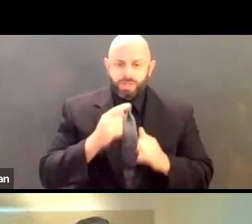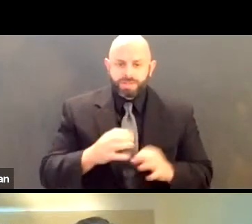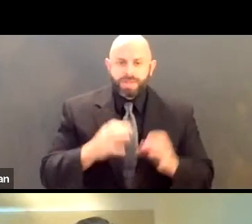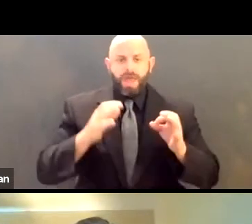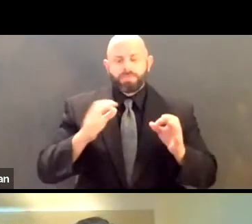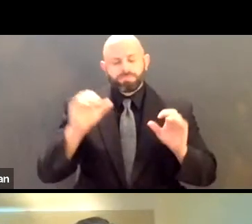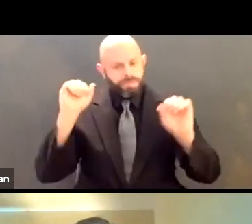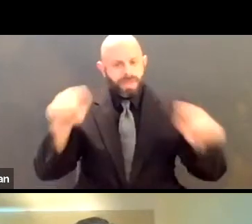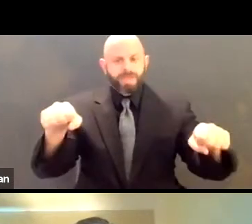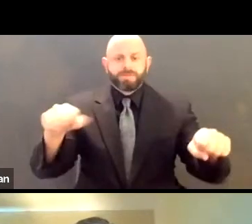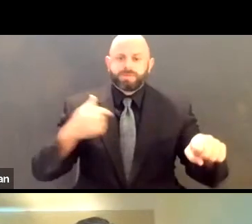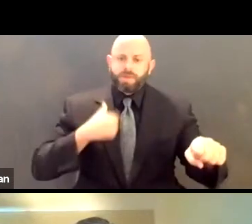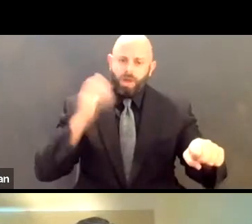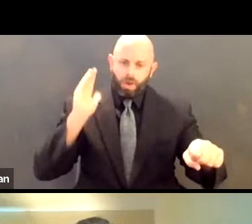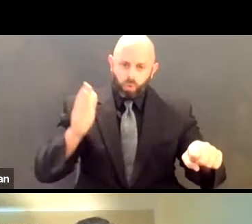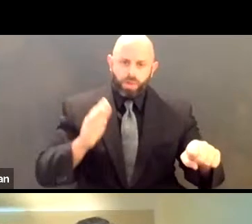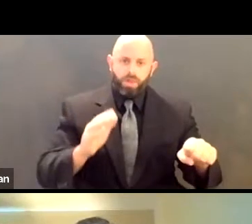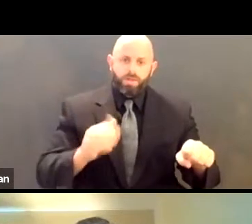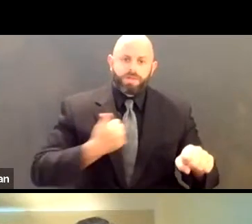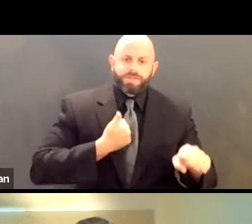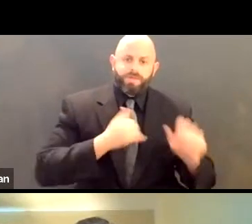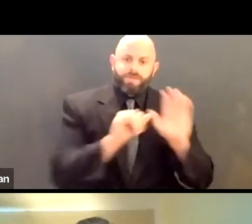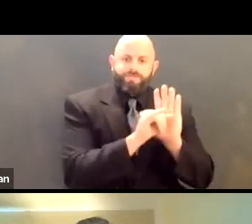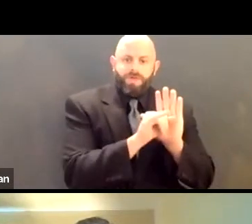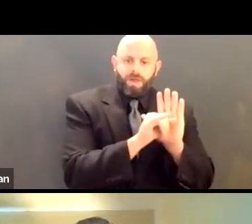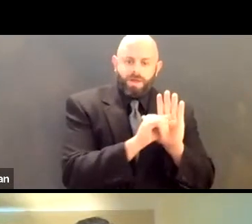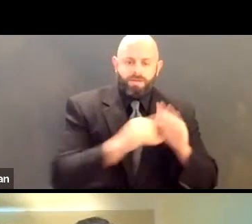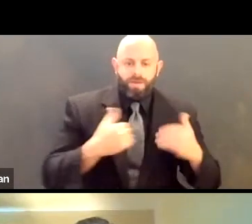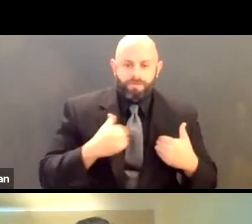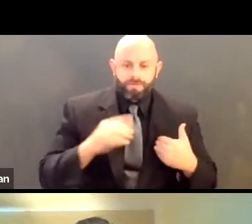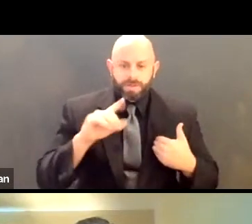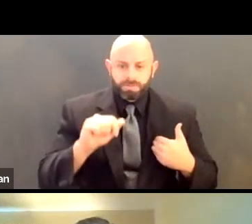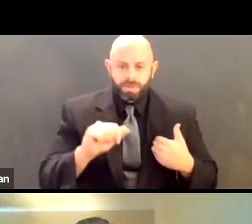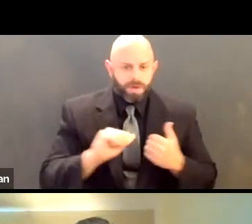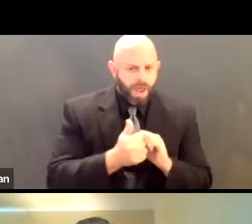going to self-identify as someone with a disability?